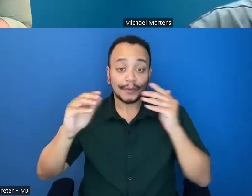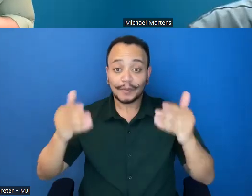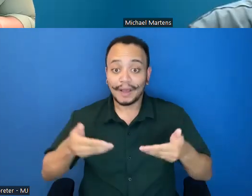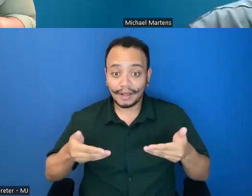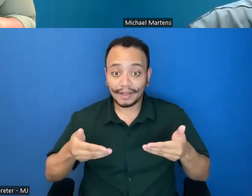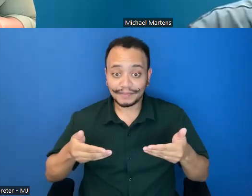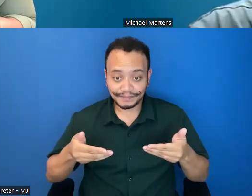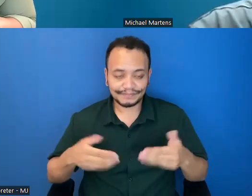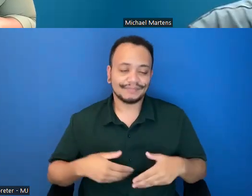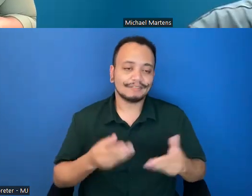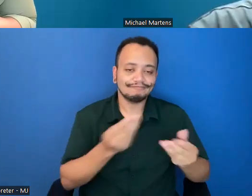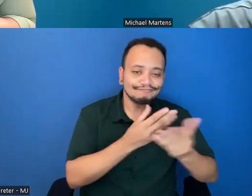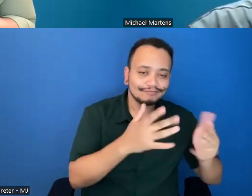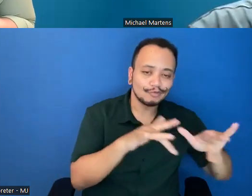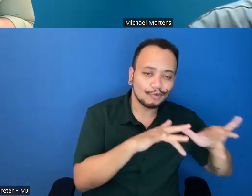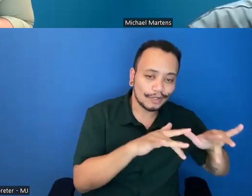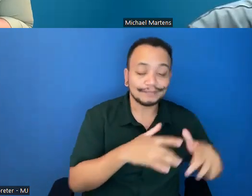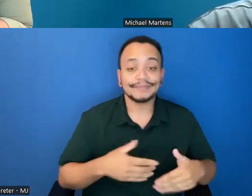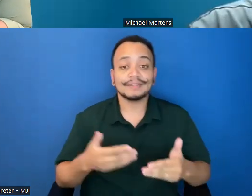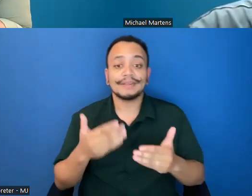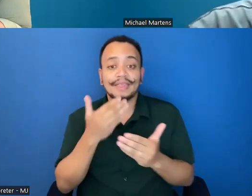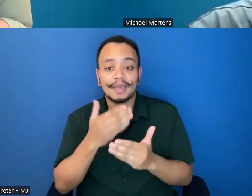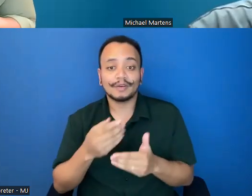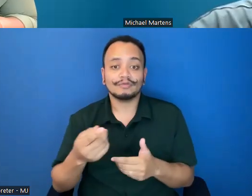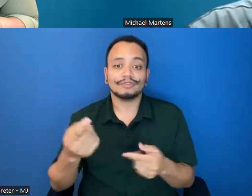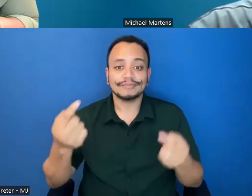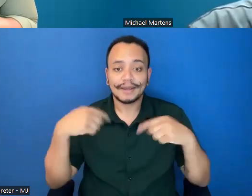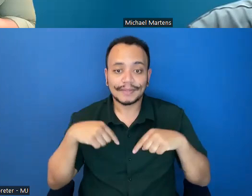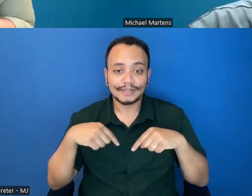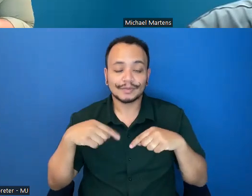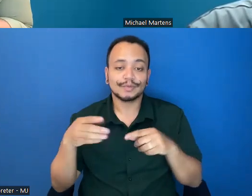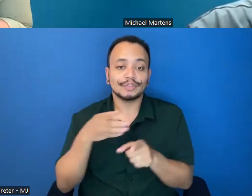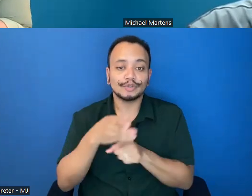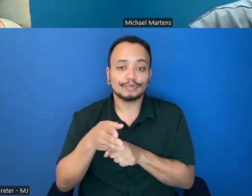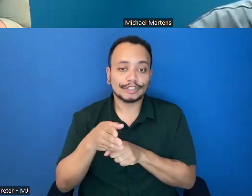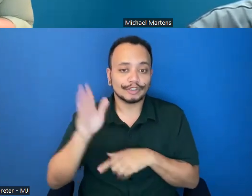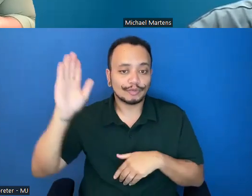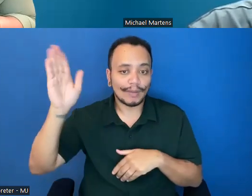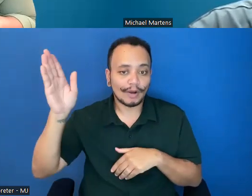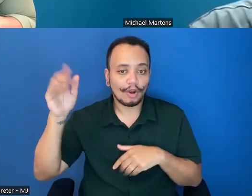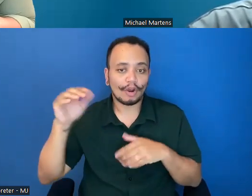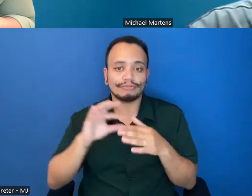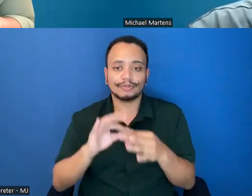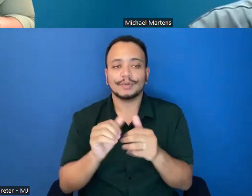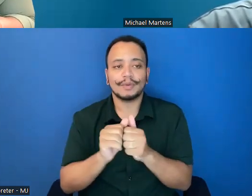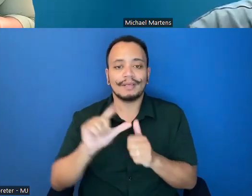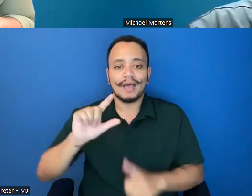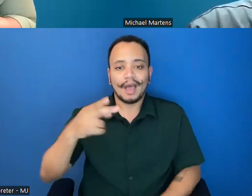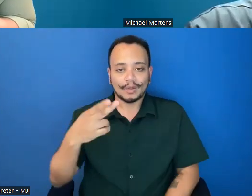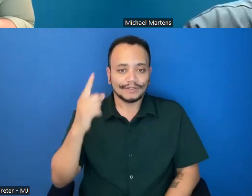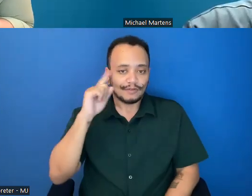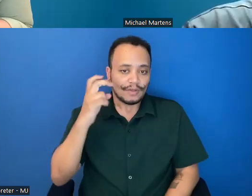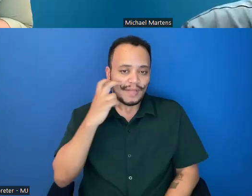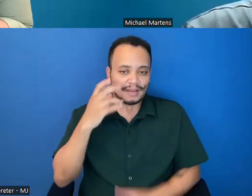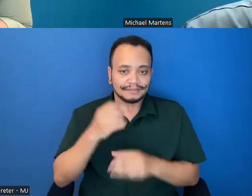and participating in the career webinar from the Lighthouse for the Blind. My name is